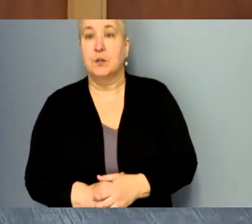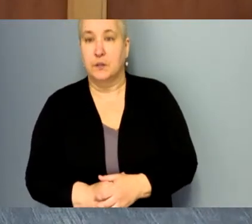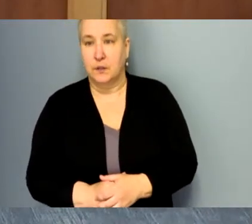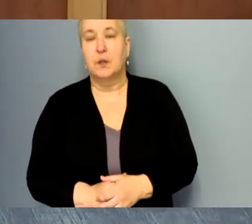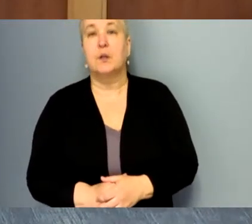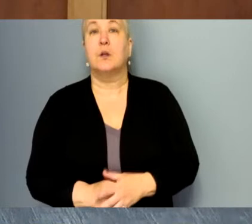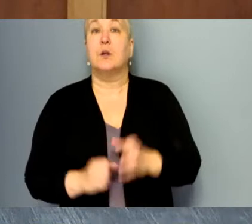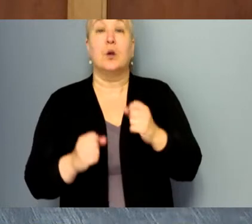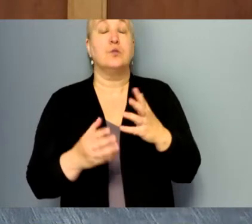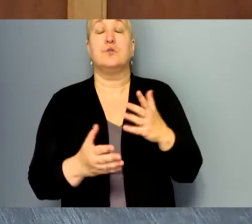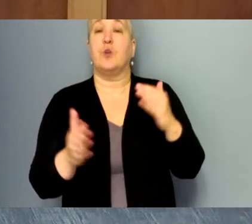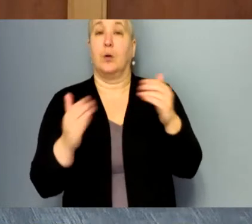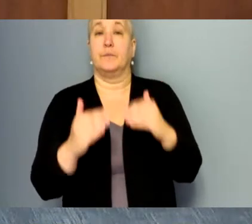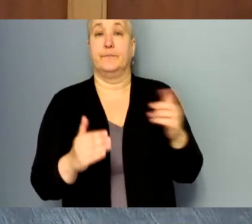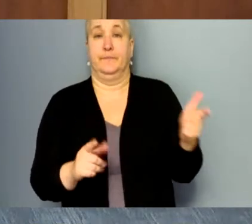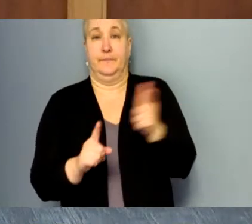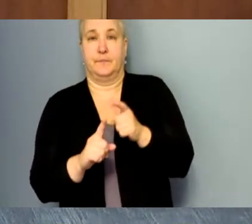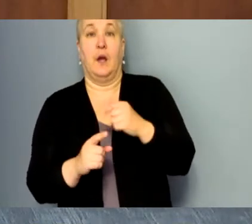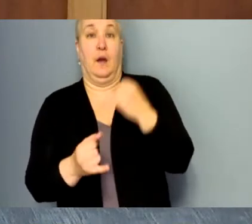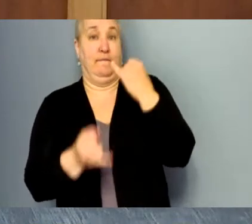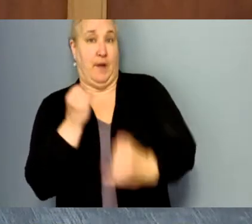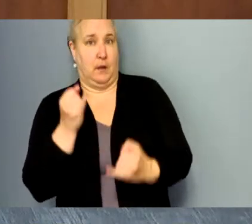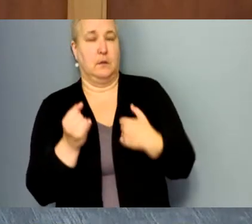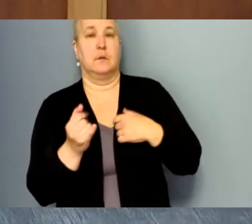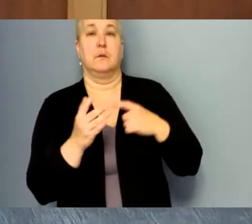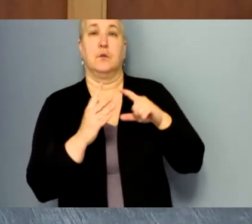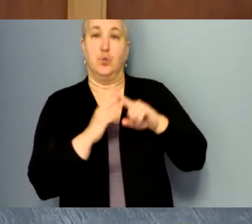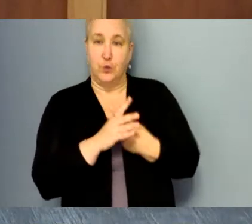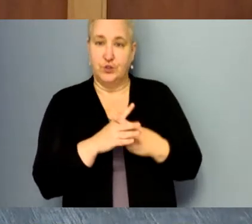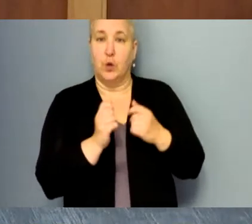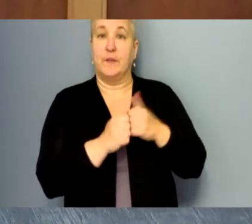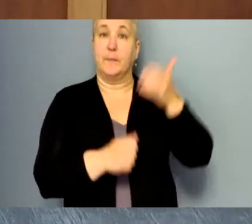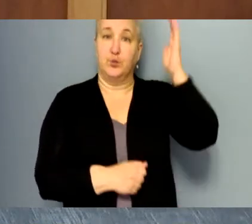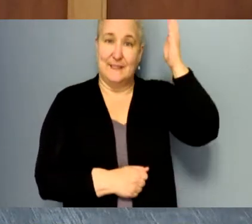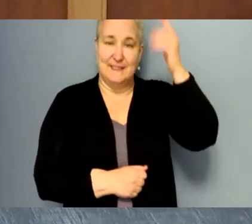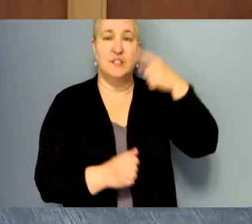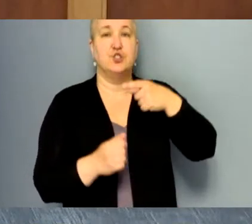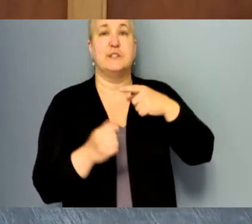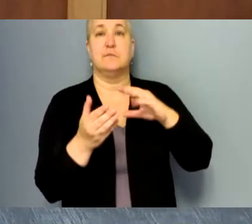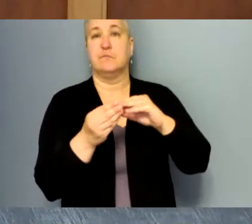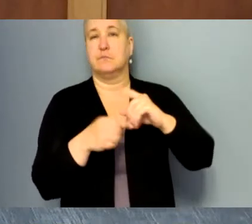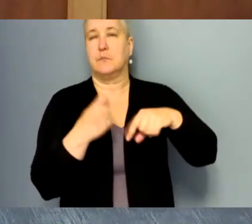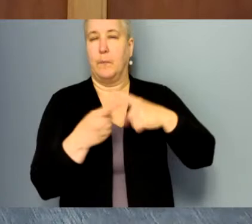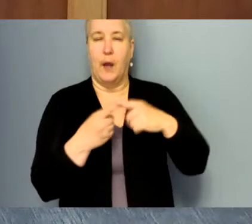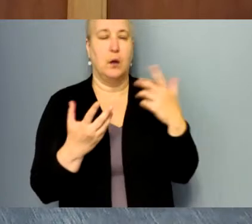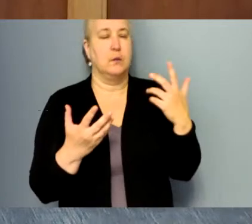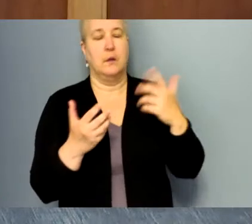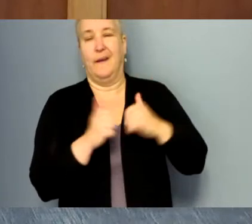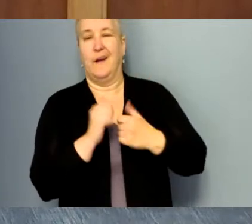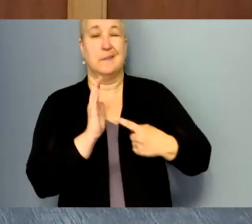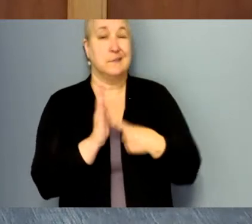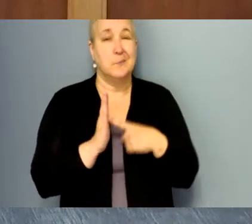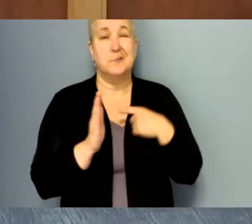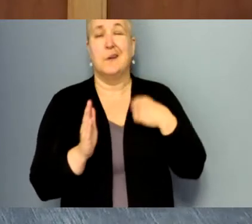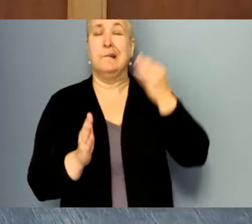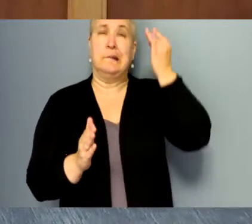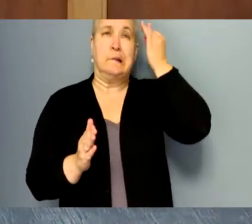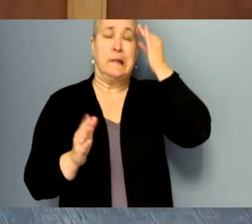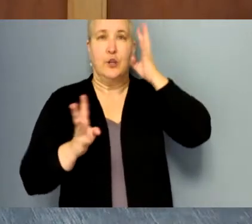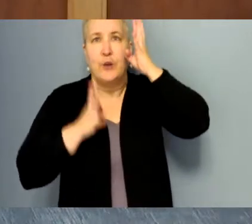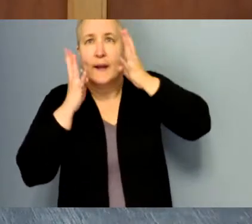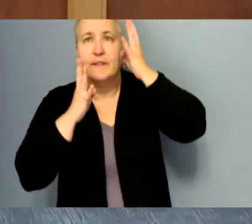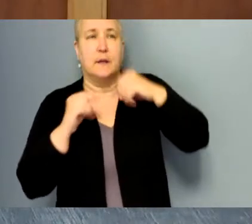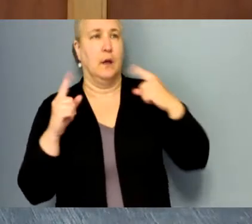right, finally, just, we started off with a great presentation showing about, so how sometimes you have to think outside the box. You know,